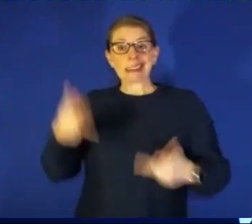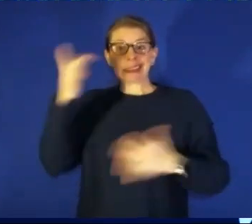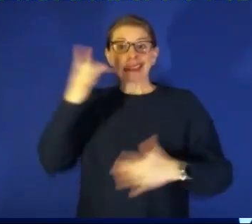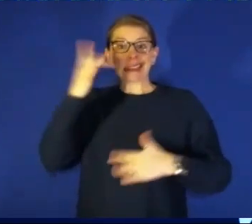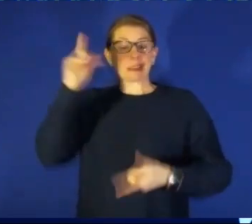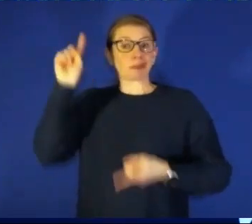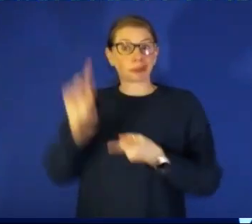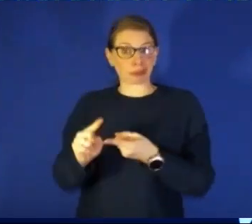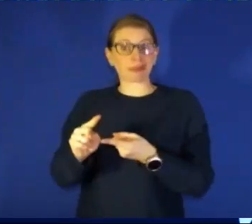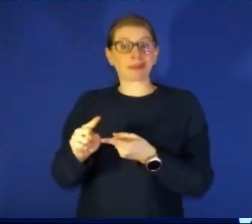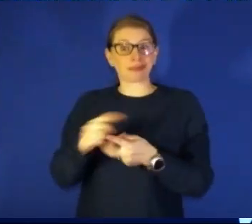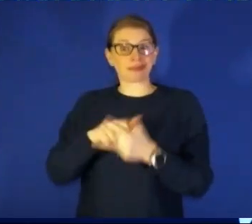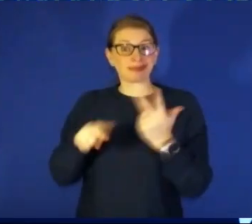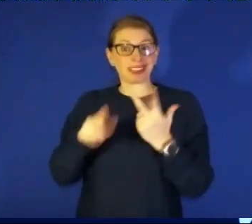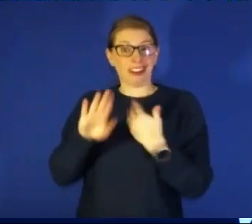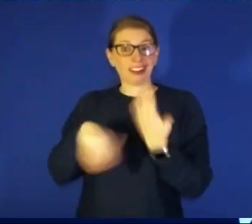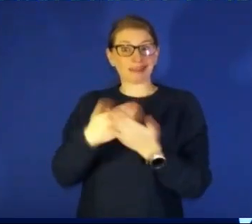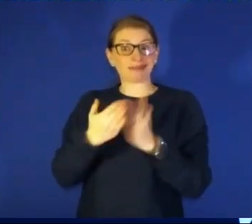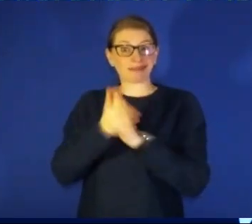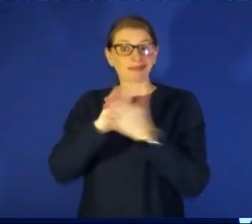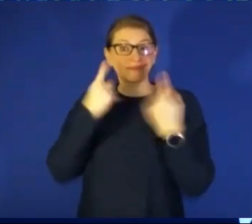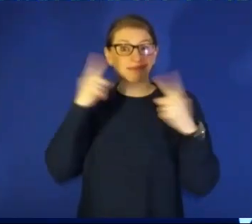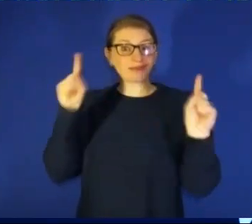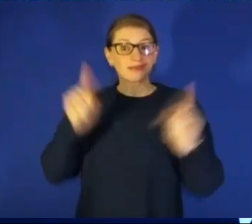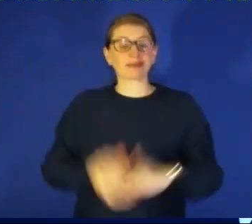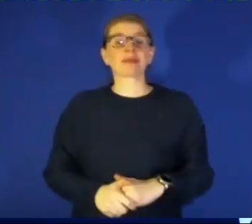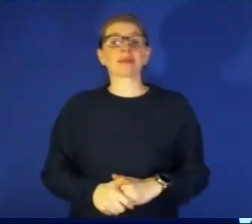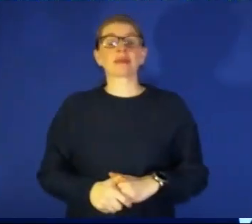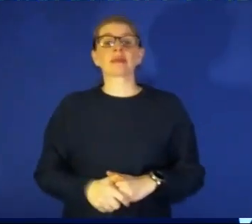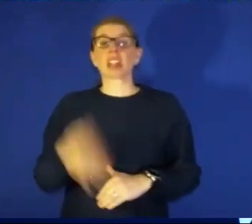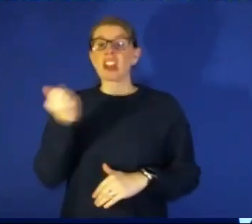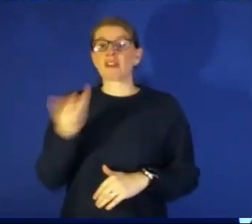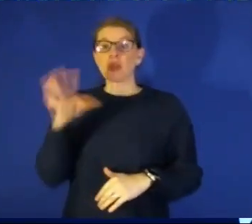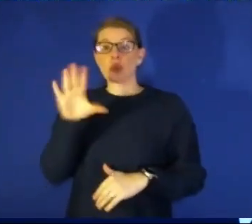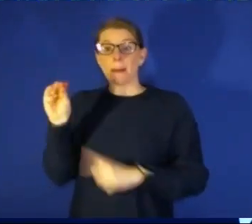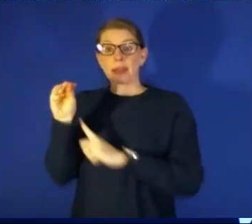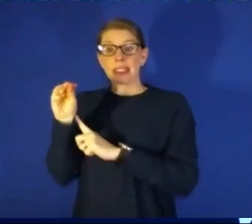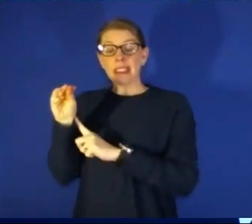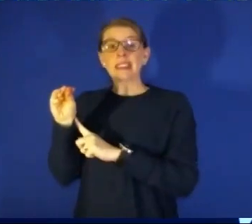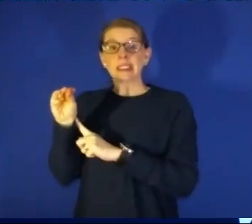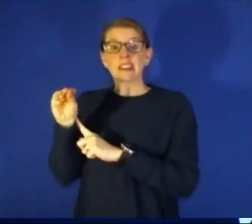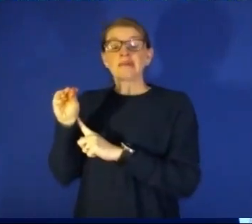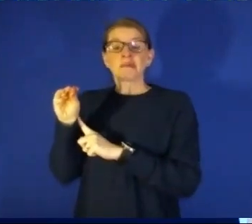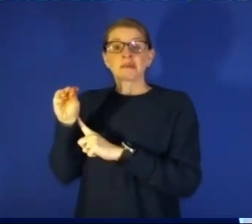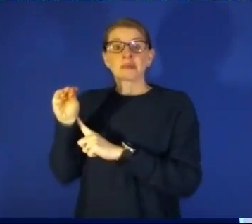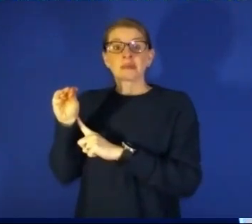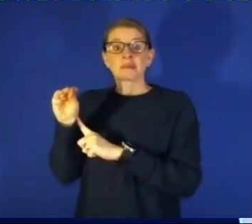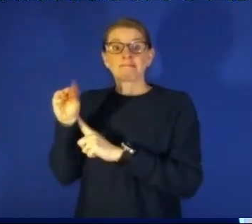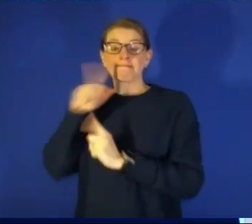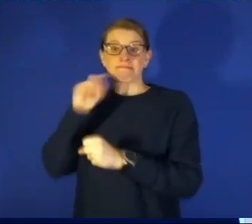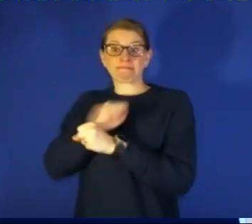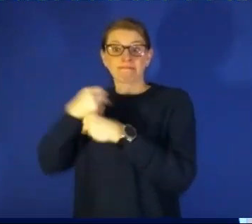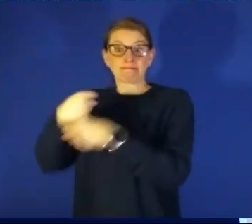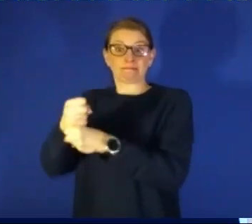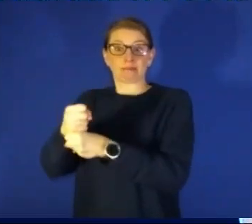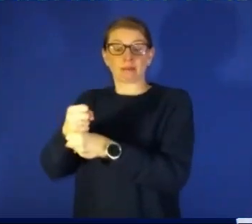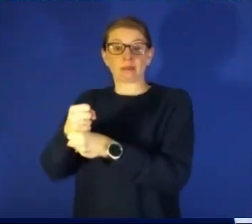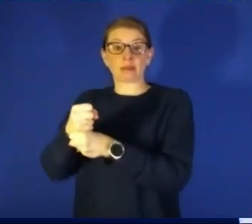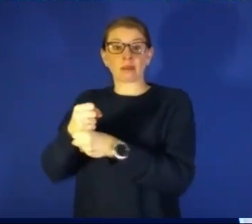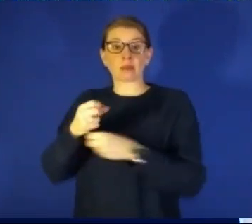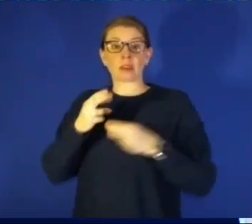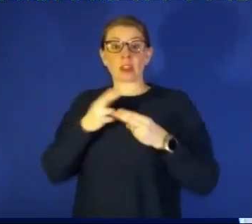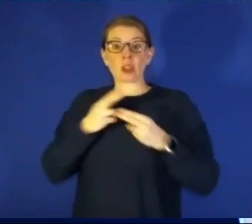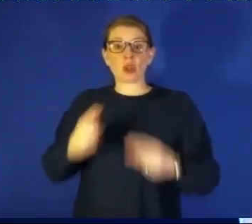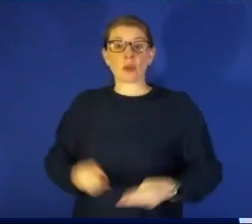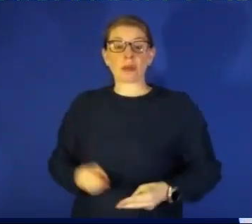think most exciting is that we have a couple of companies that are moving towards actually producing human islets. And there's been